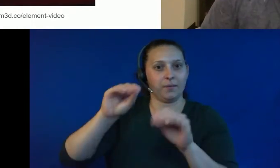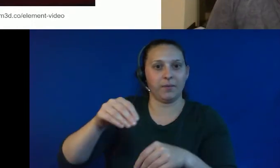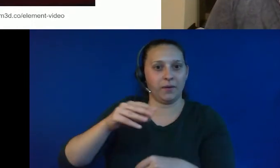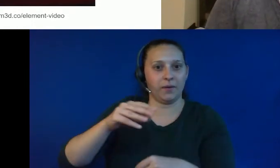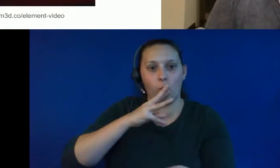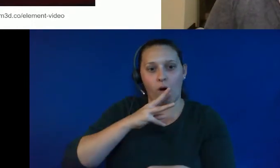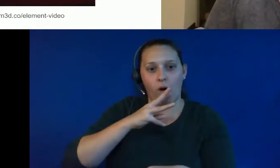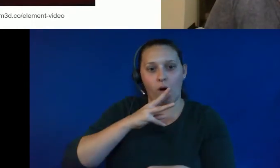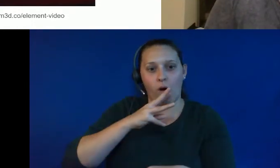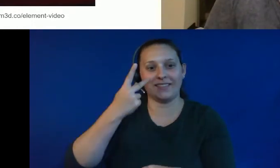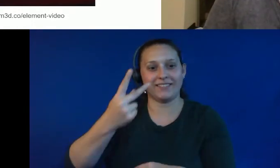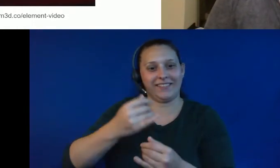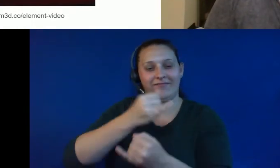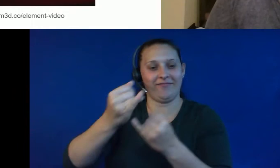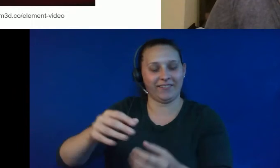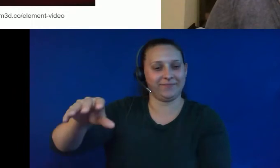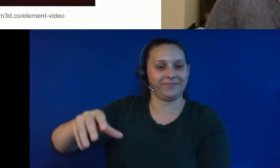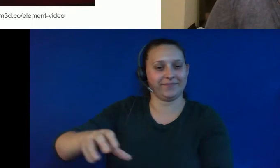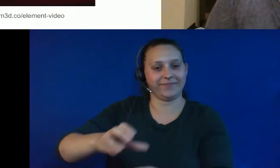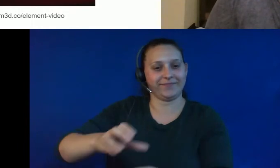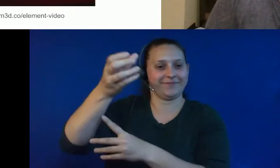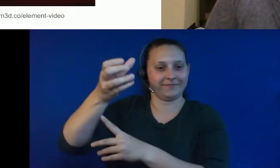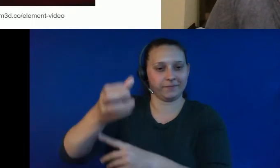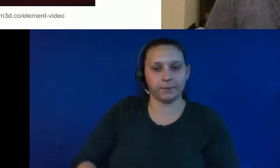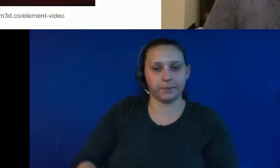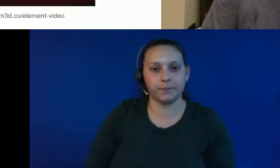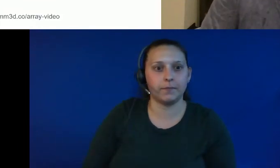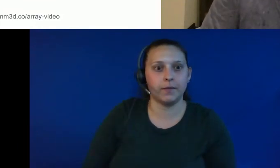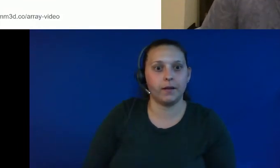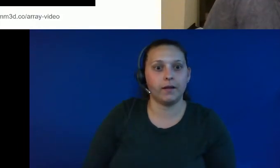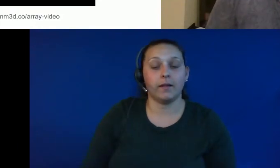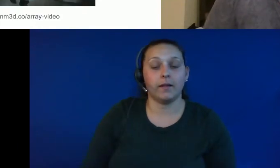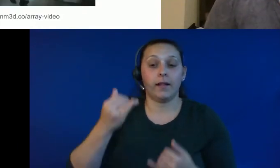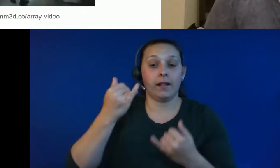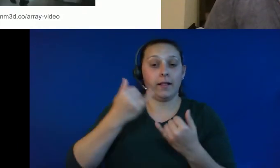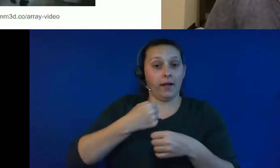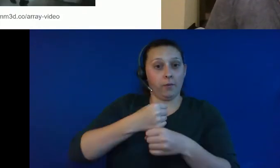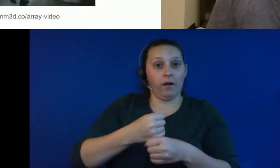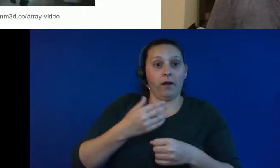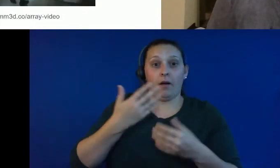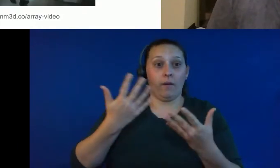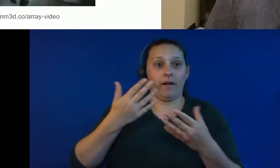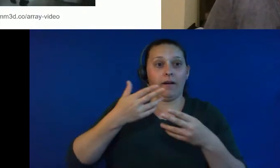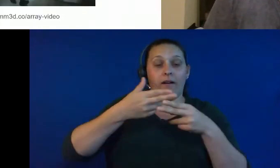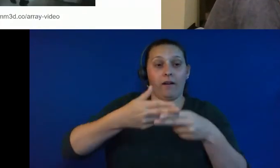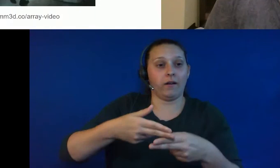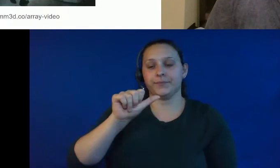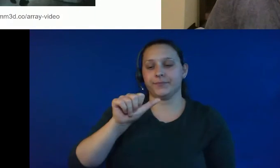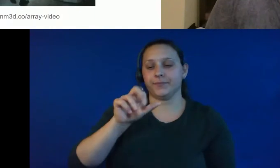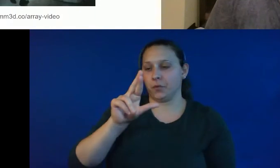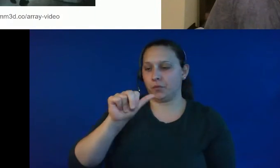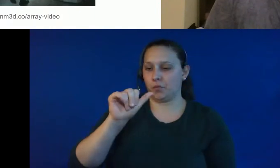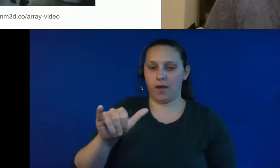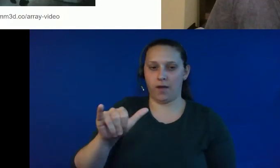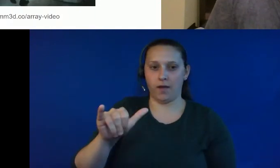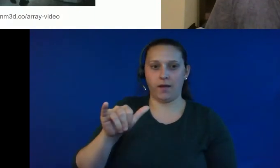result. Lastly, our last product that we're focused on is called Array. And what Array is basically something that you can put on your manufacturing